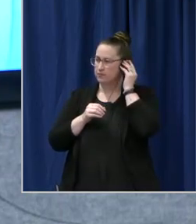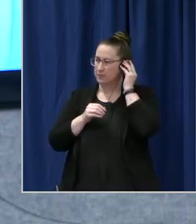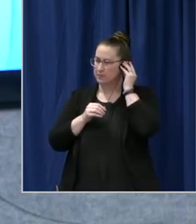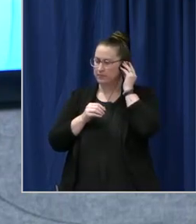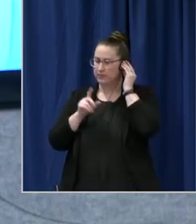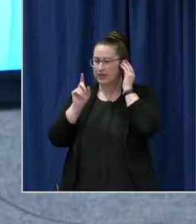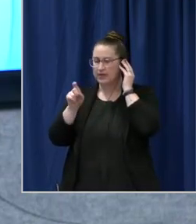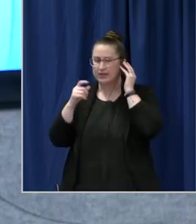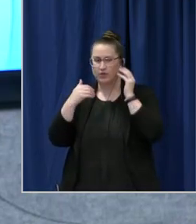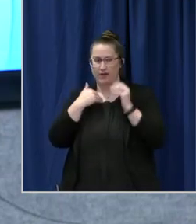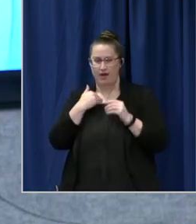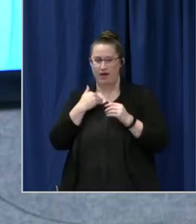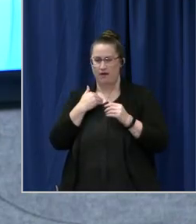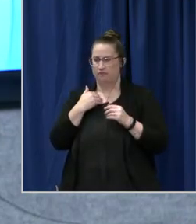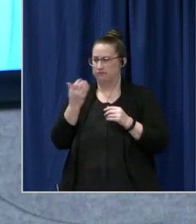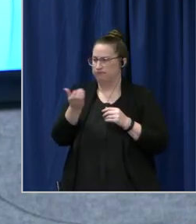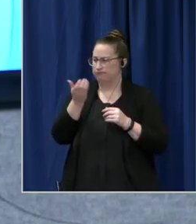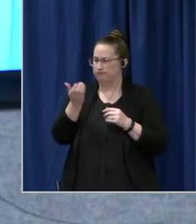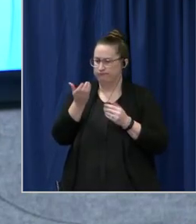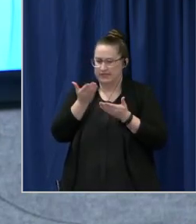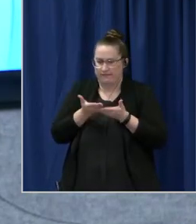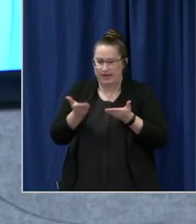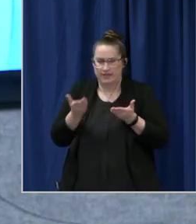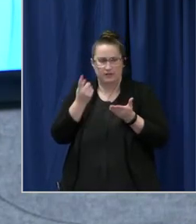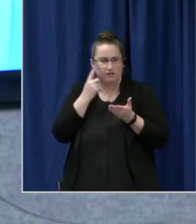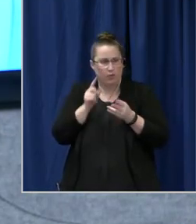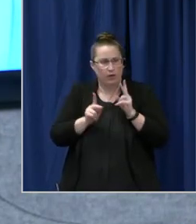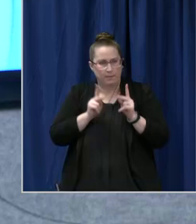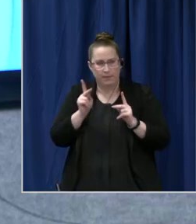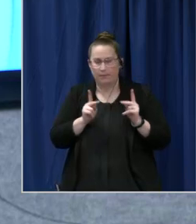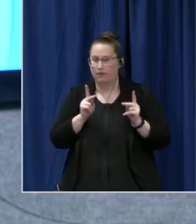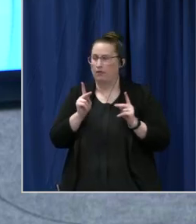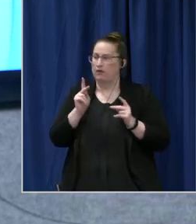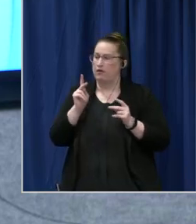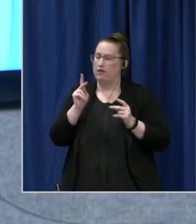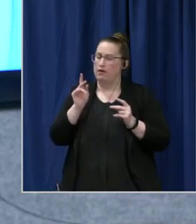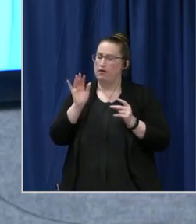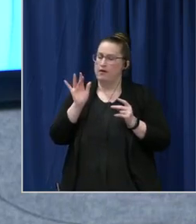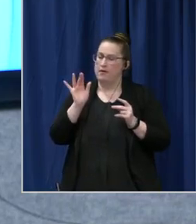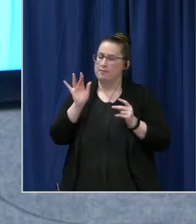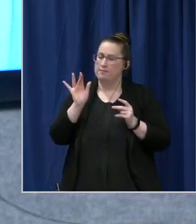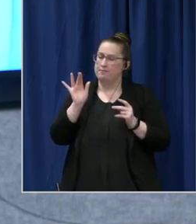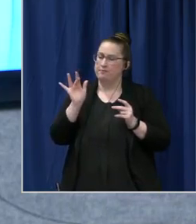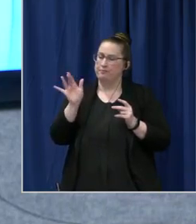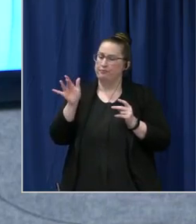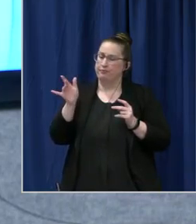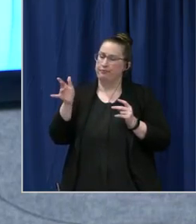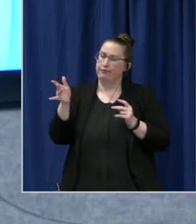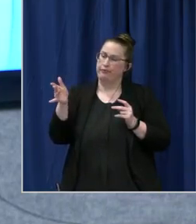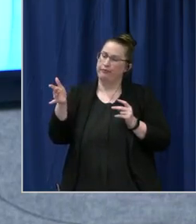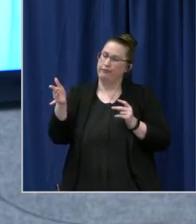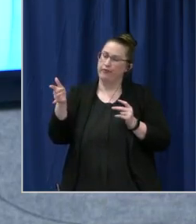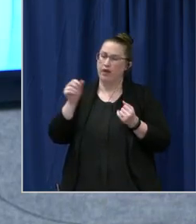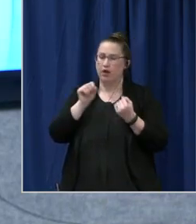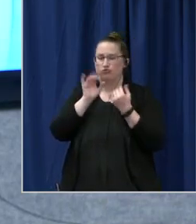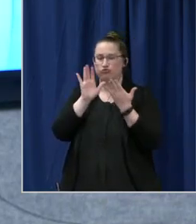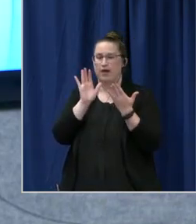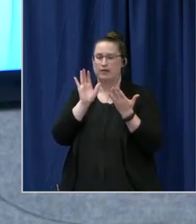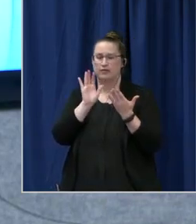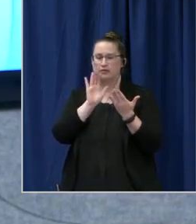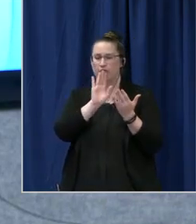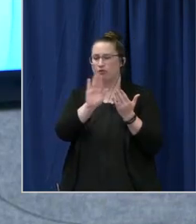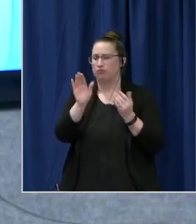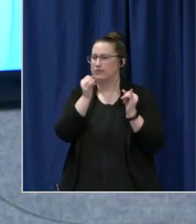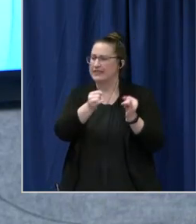handheld devices for individuals that address these individual